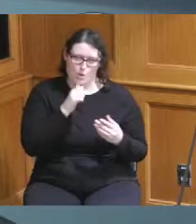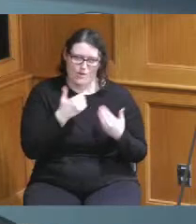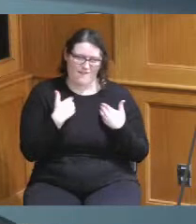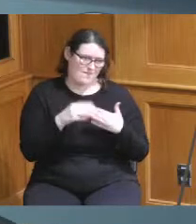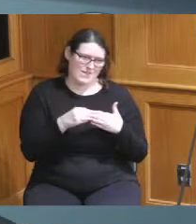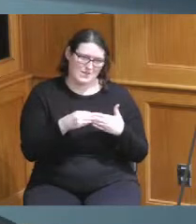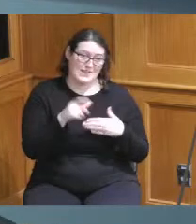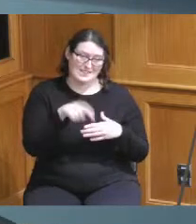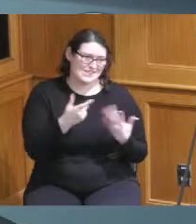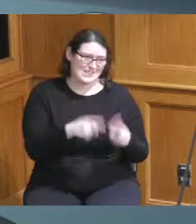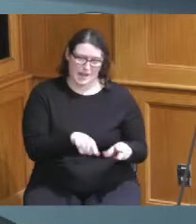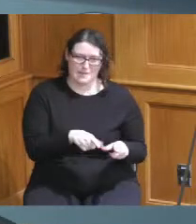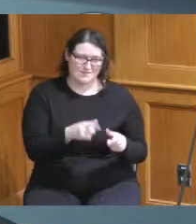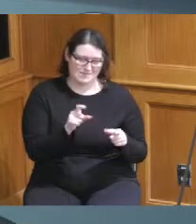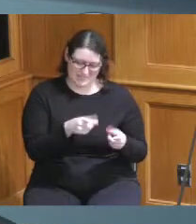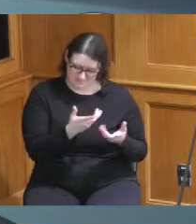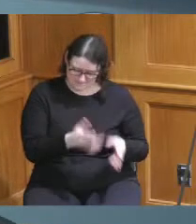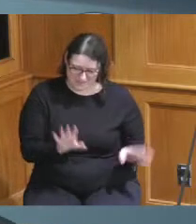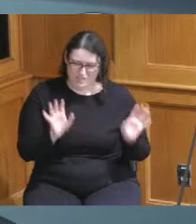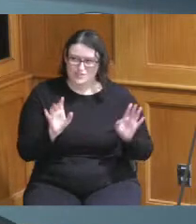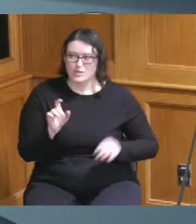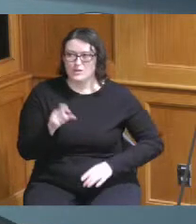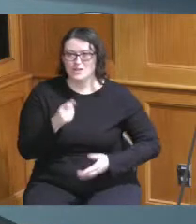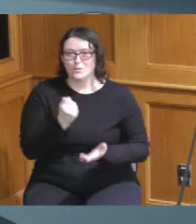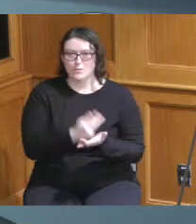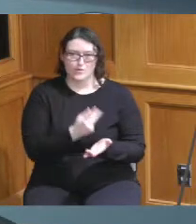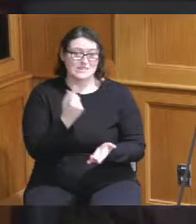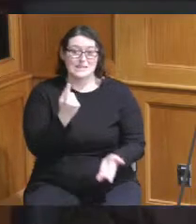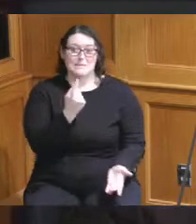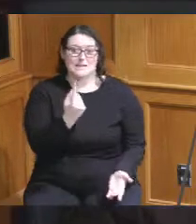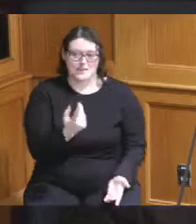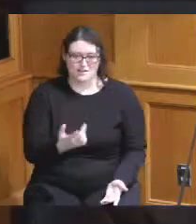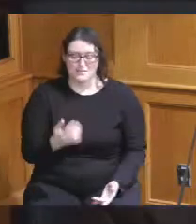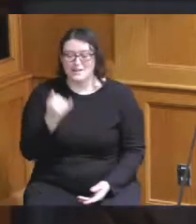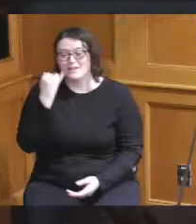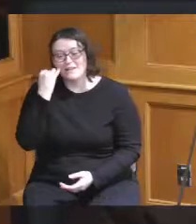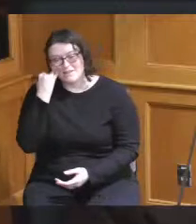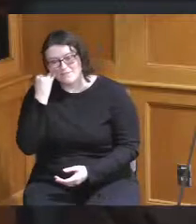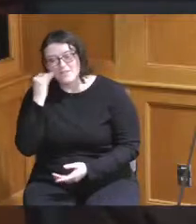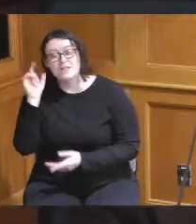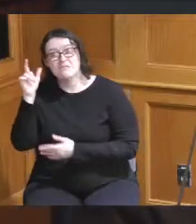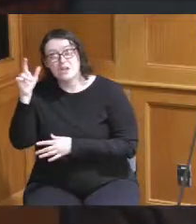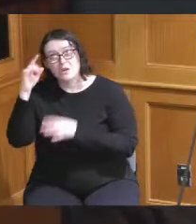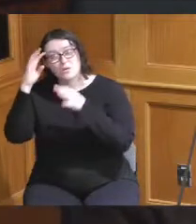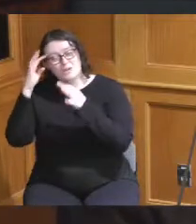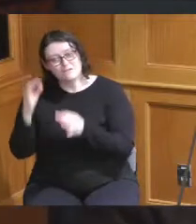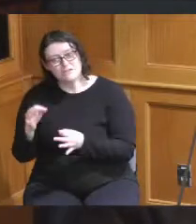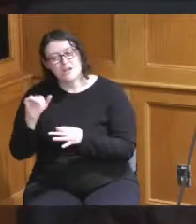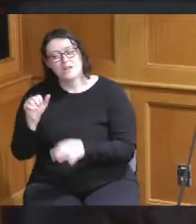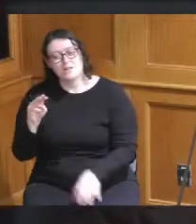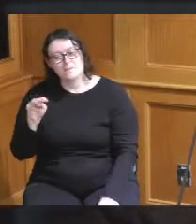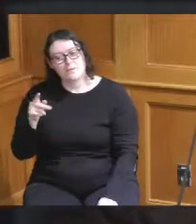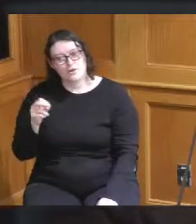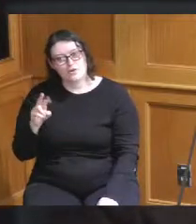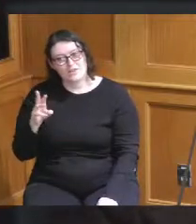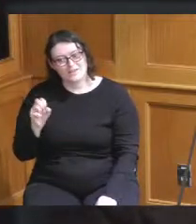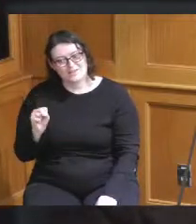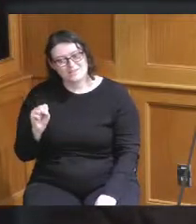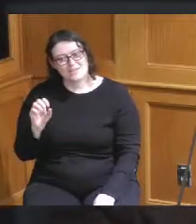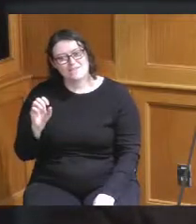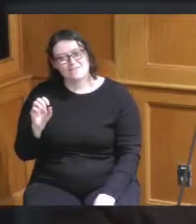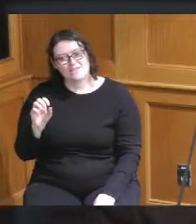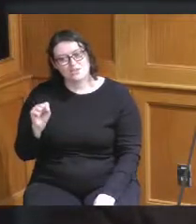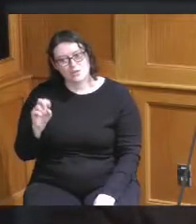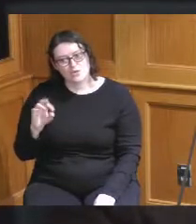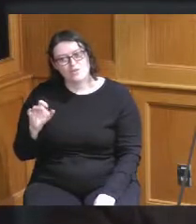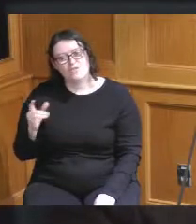get this done. And so we have to approve of something. But that's not to say that if we did come to some conclusion with that work, there might be an